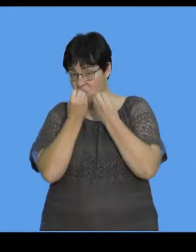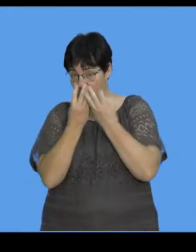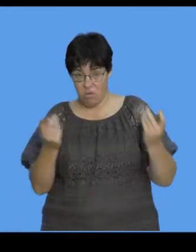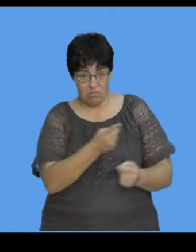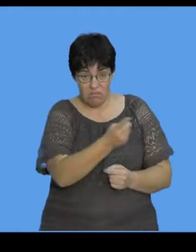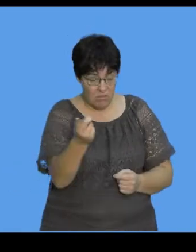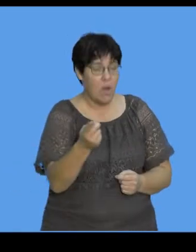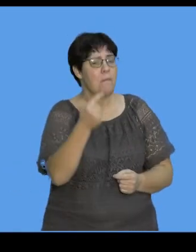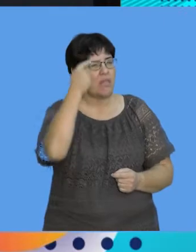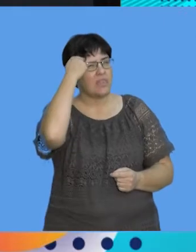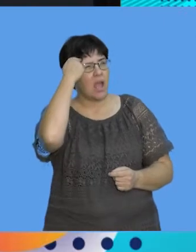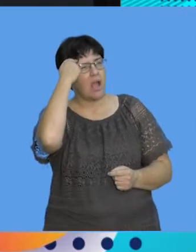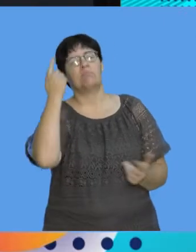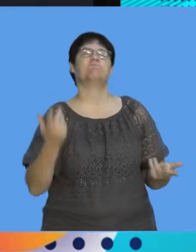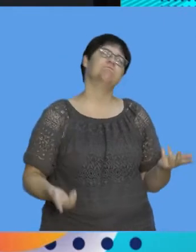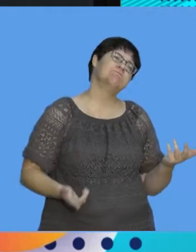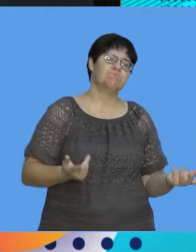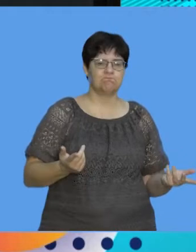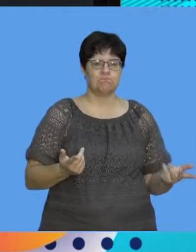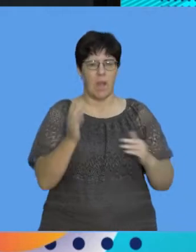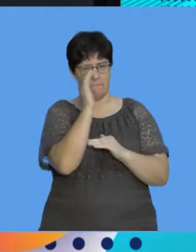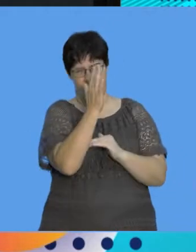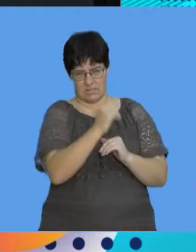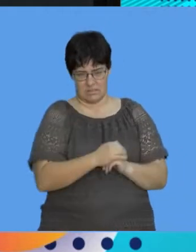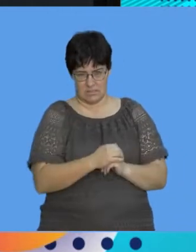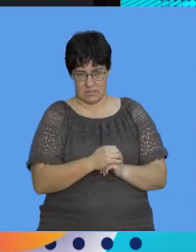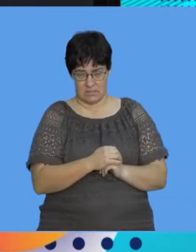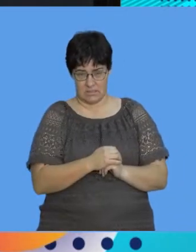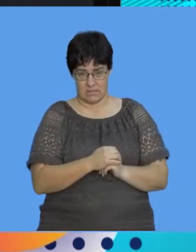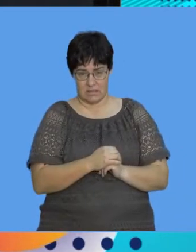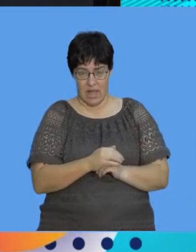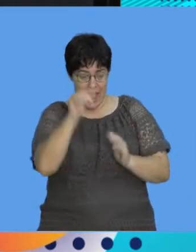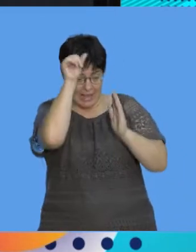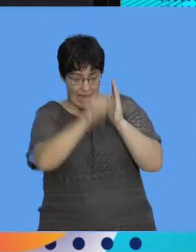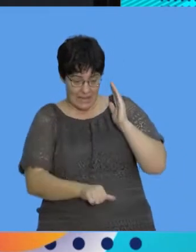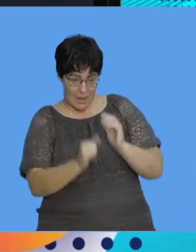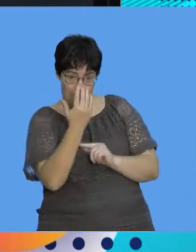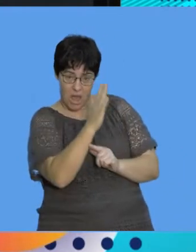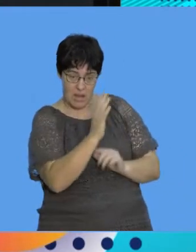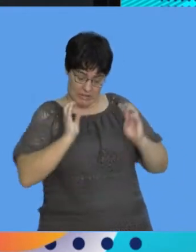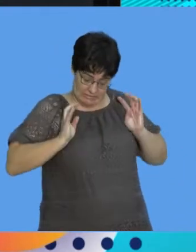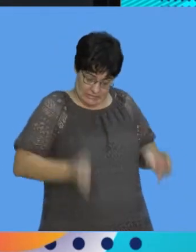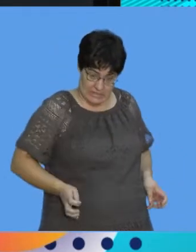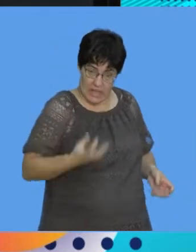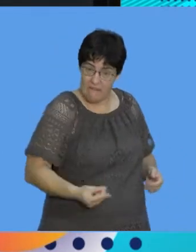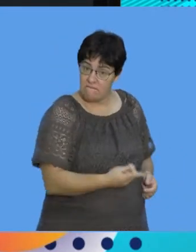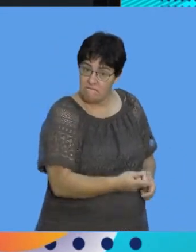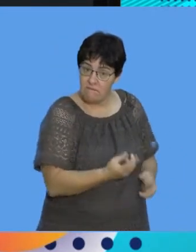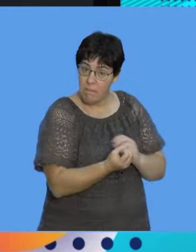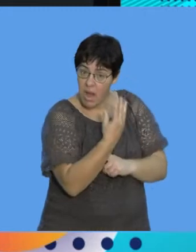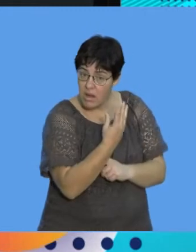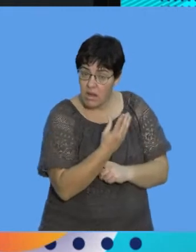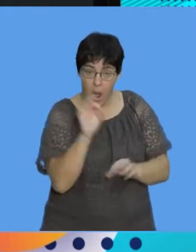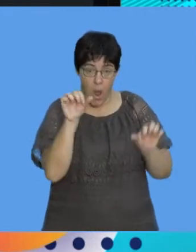you to think of a plant, all right? Now, if you cut open a plant, you're not going to find a skeleton. You're not going to find bones.